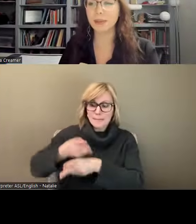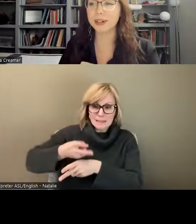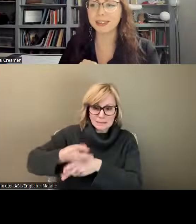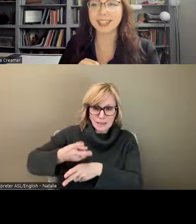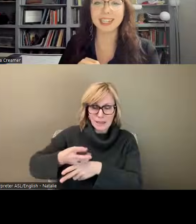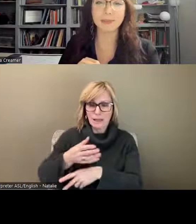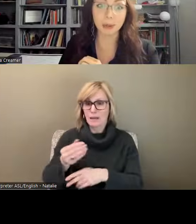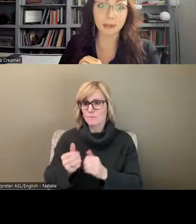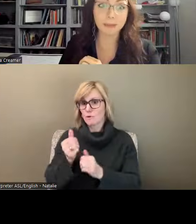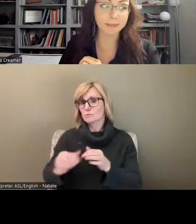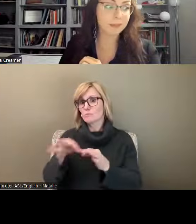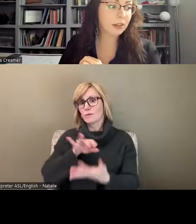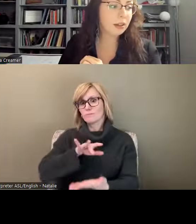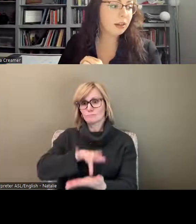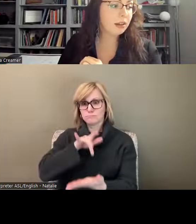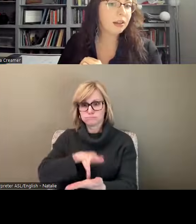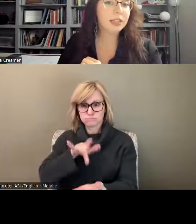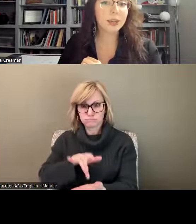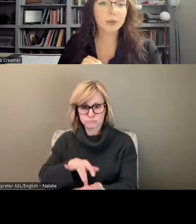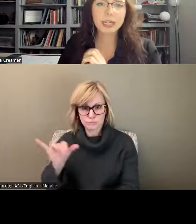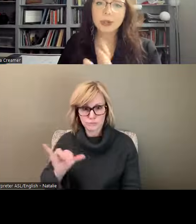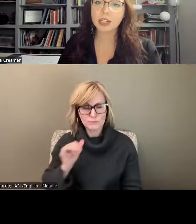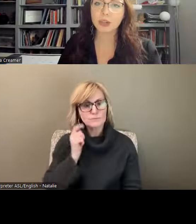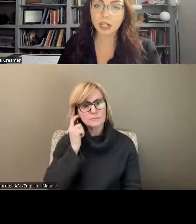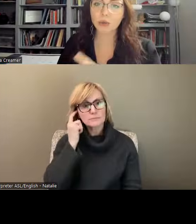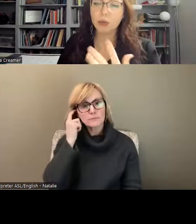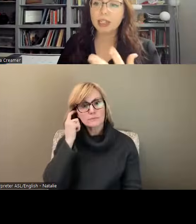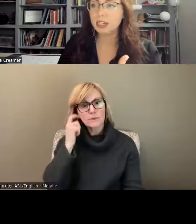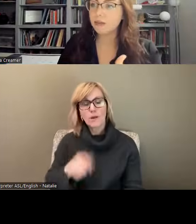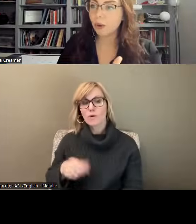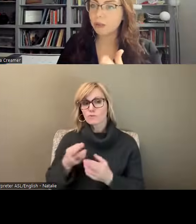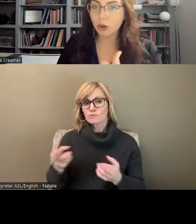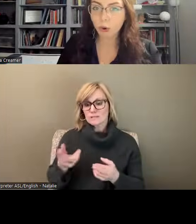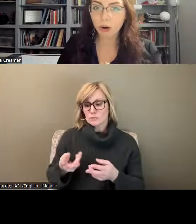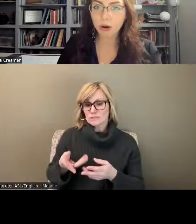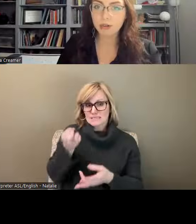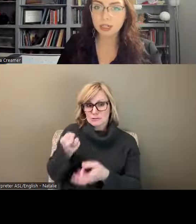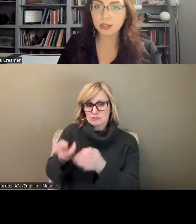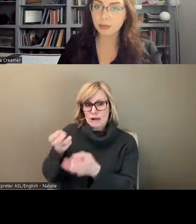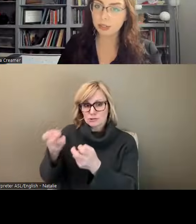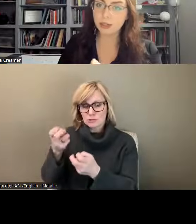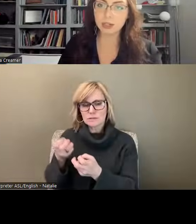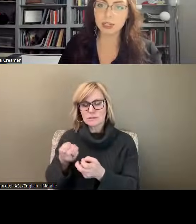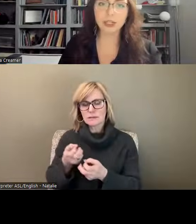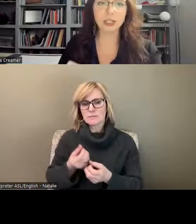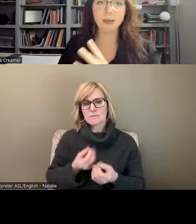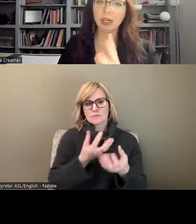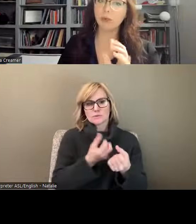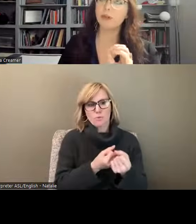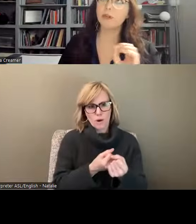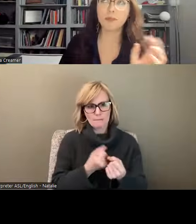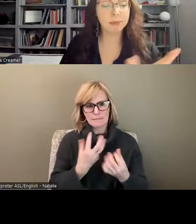most importantly, exploitable. So resource extraction really did form the core of Assyrian imperial